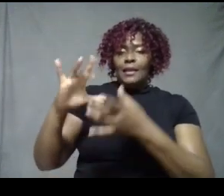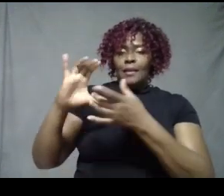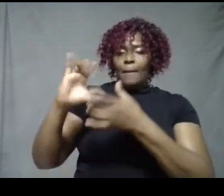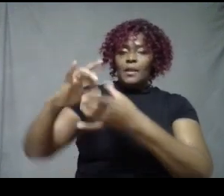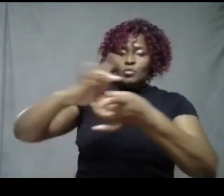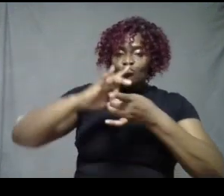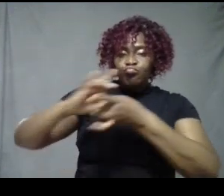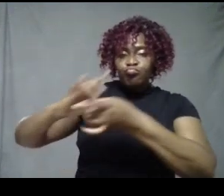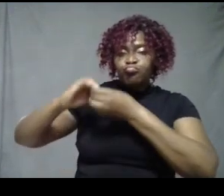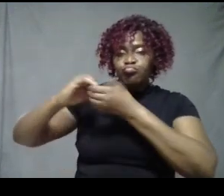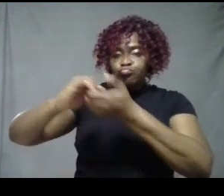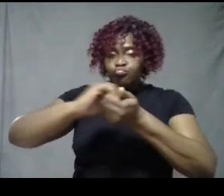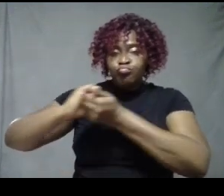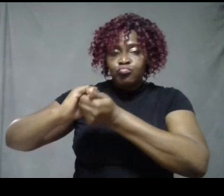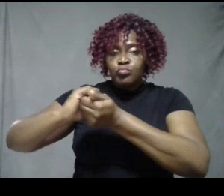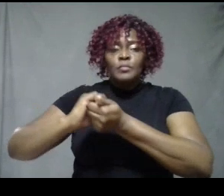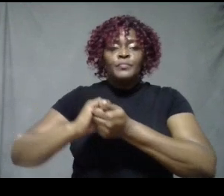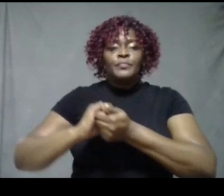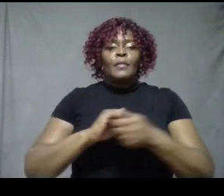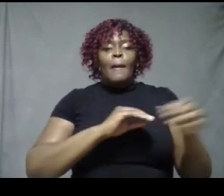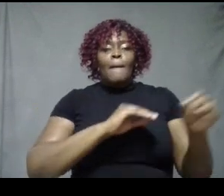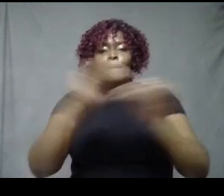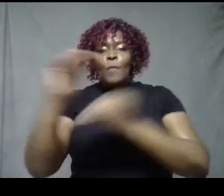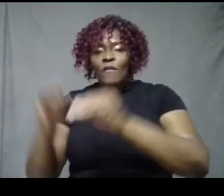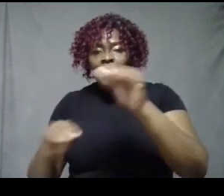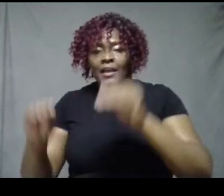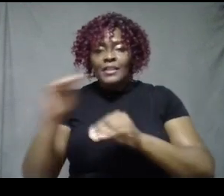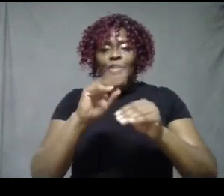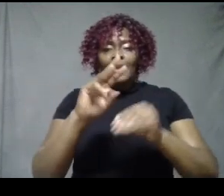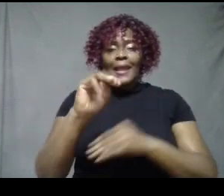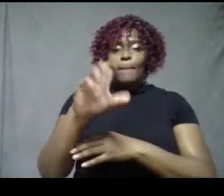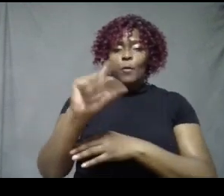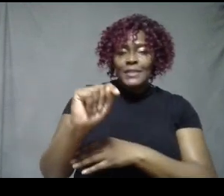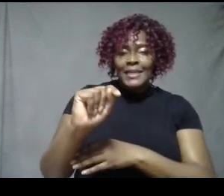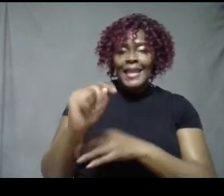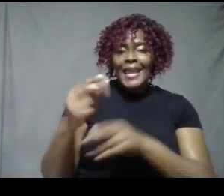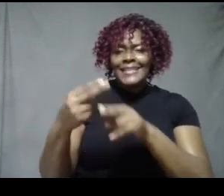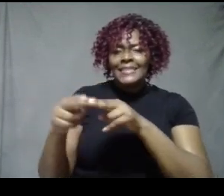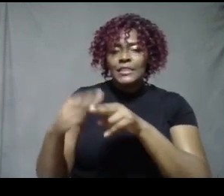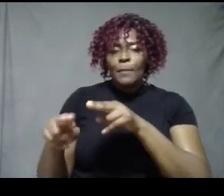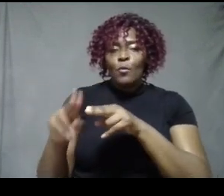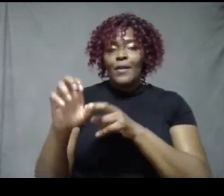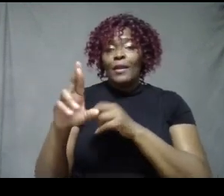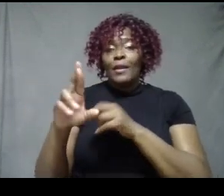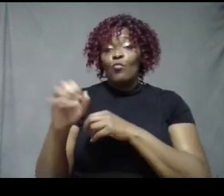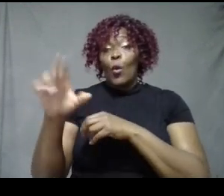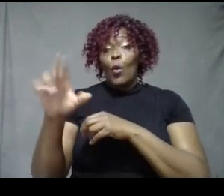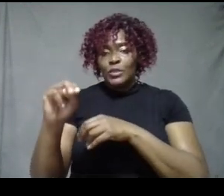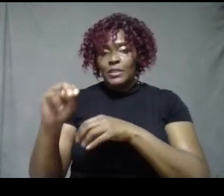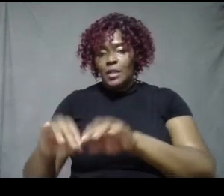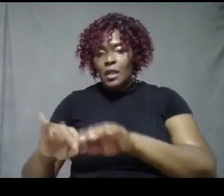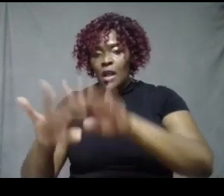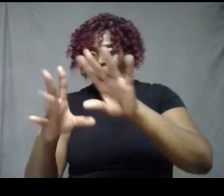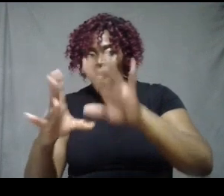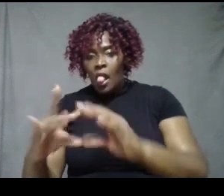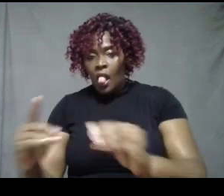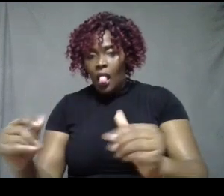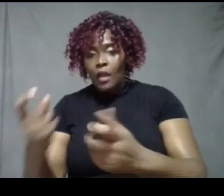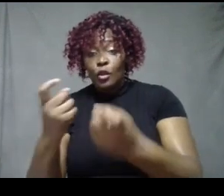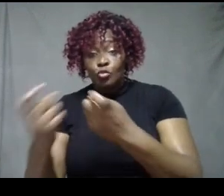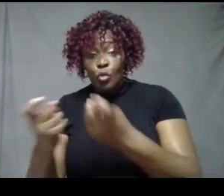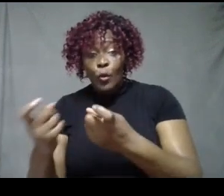mobilization, MOT and temporary erosion sediment control, and then the construction phase looking at water